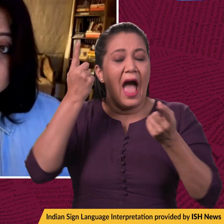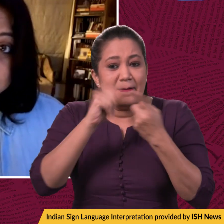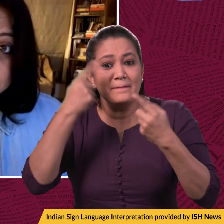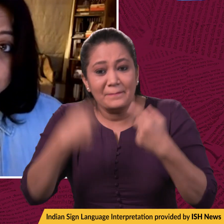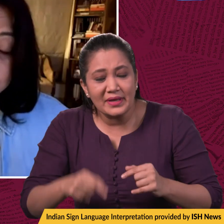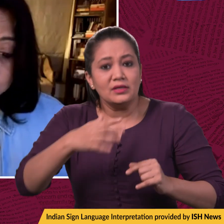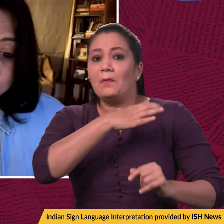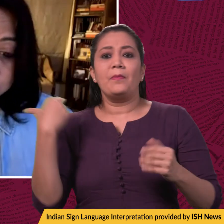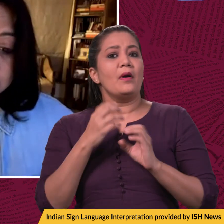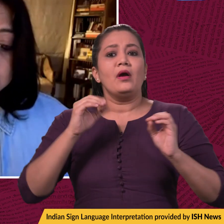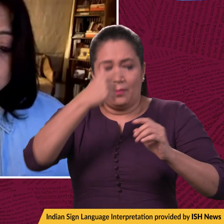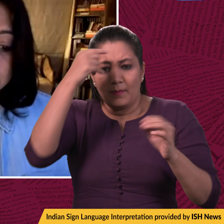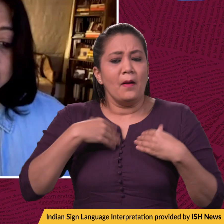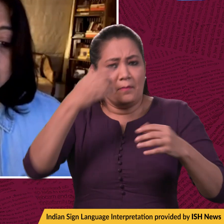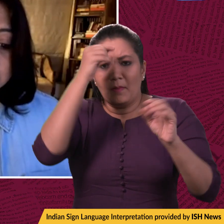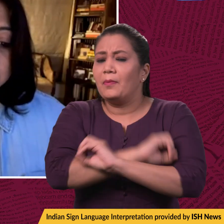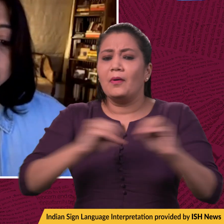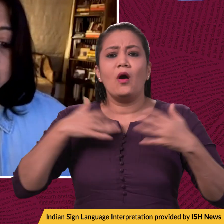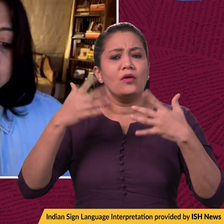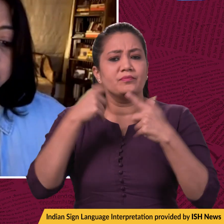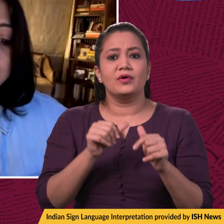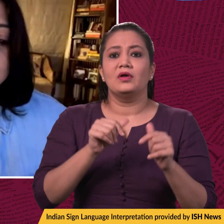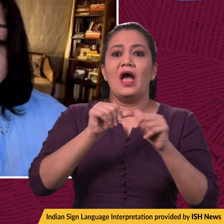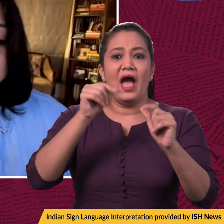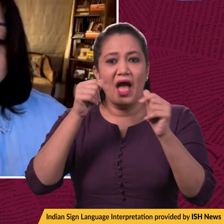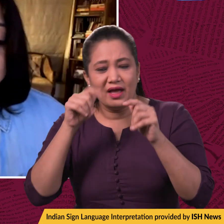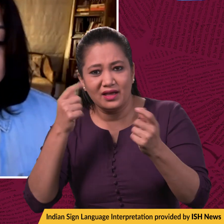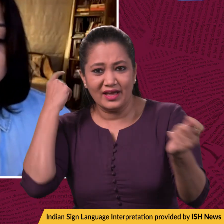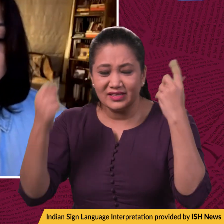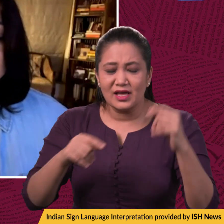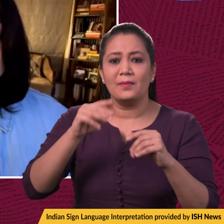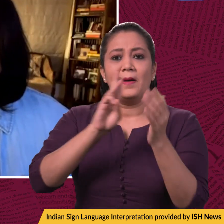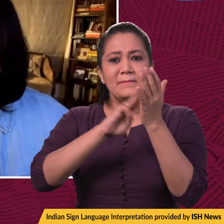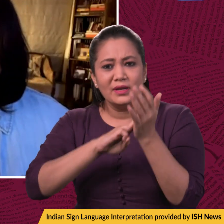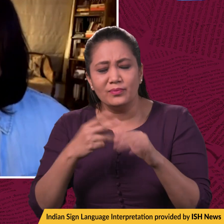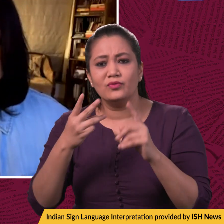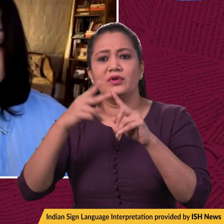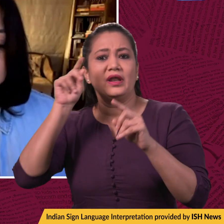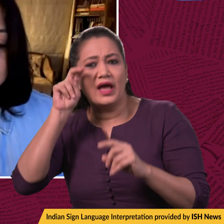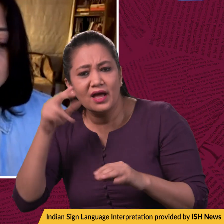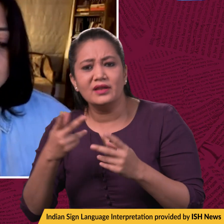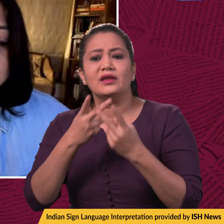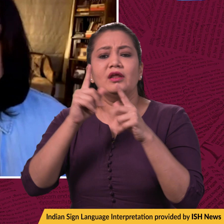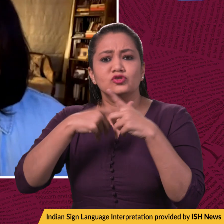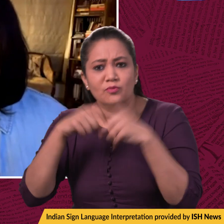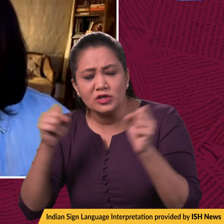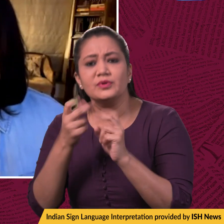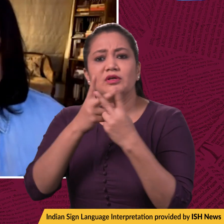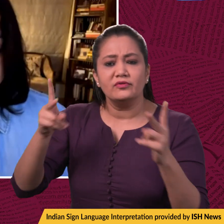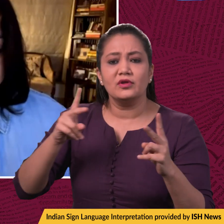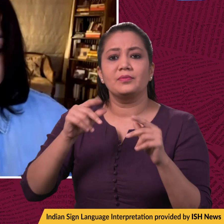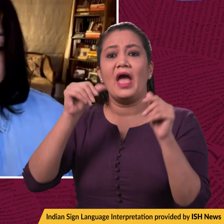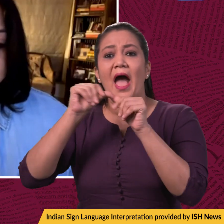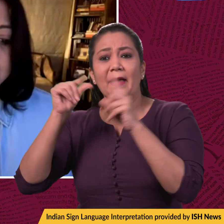is effect in Jammu and Kashmir, Nagaland, Assam, Manipur, excluding 7 assembly constituencies of Imphal and parts of